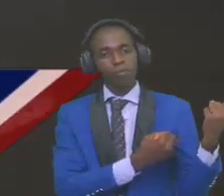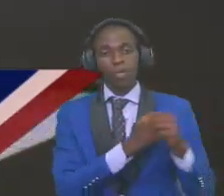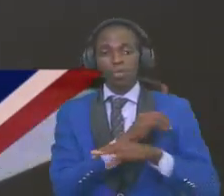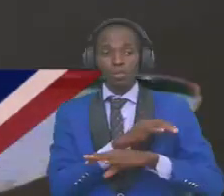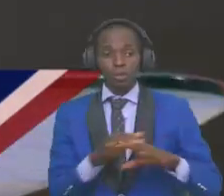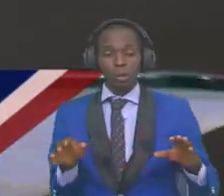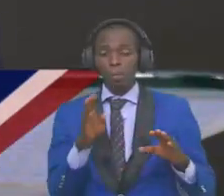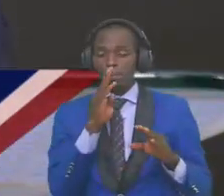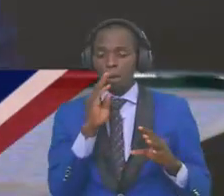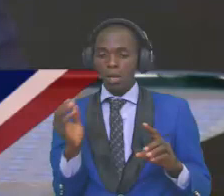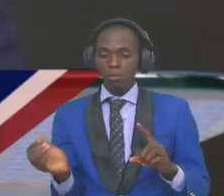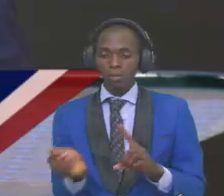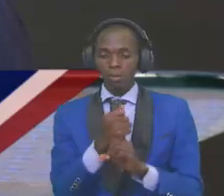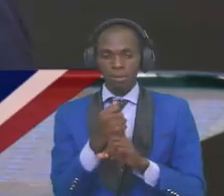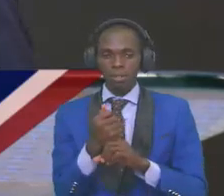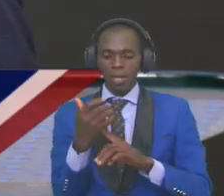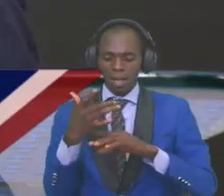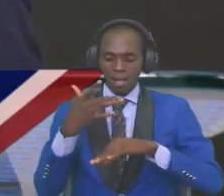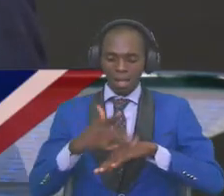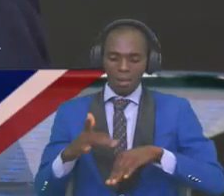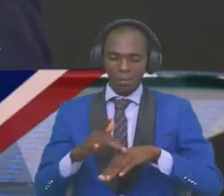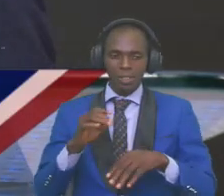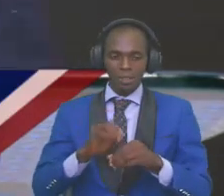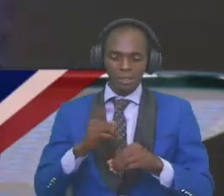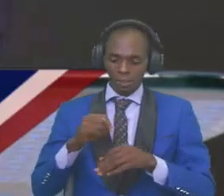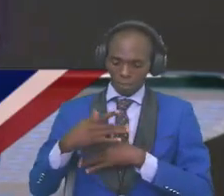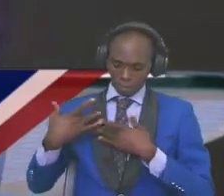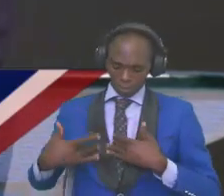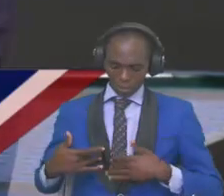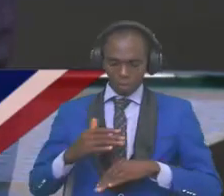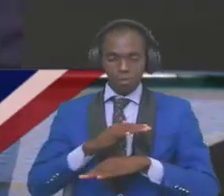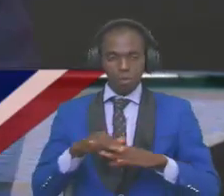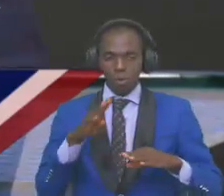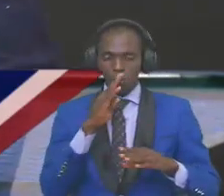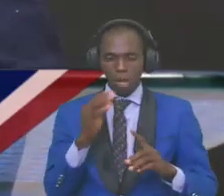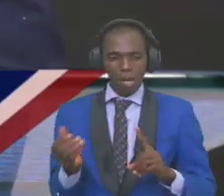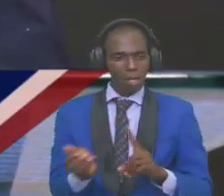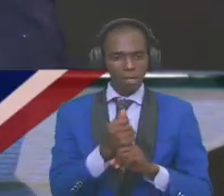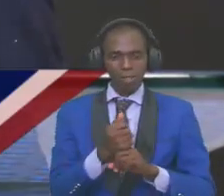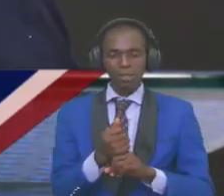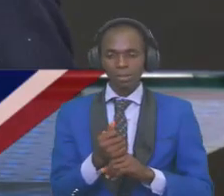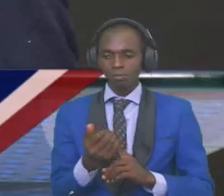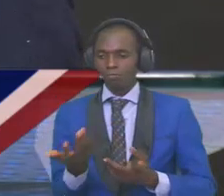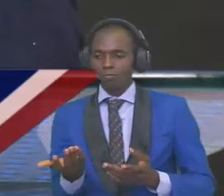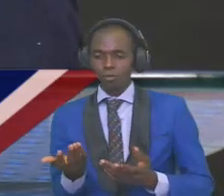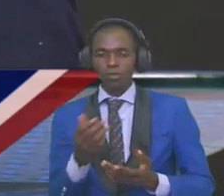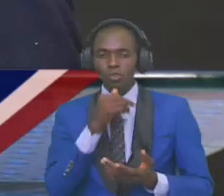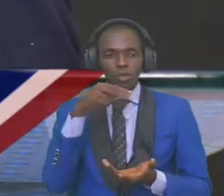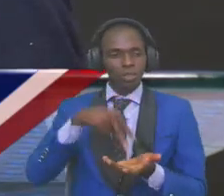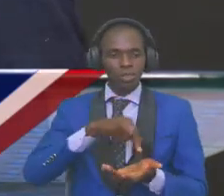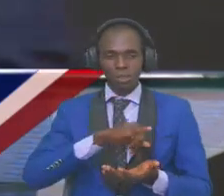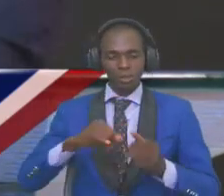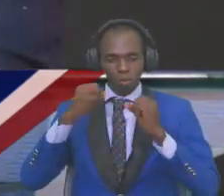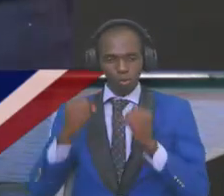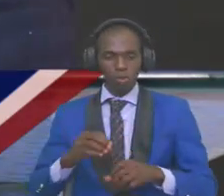be caught empty in the heart. Don't be caught wavering in your